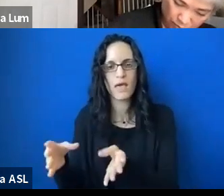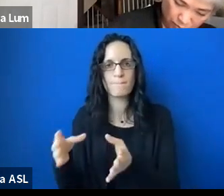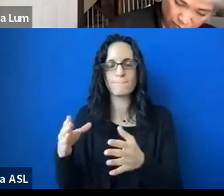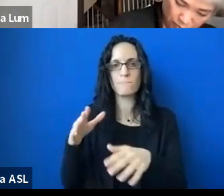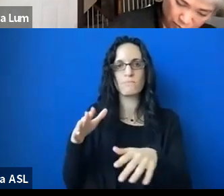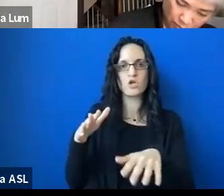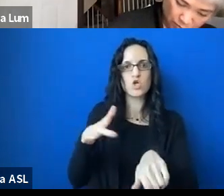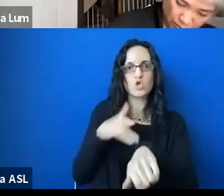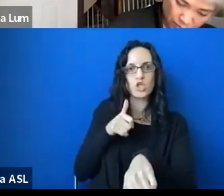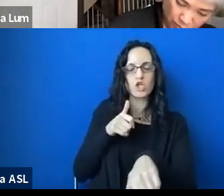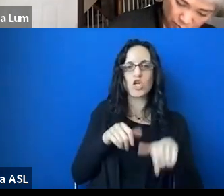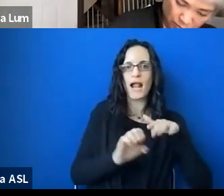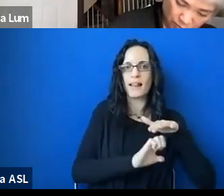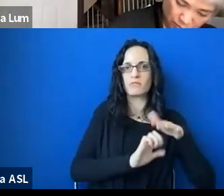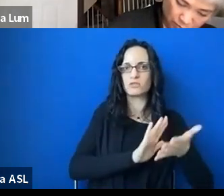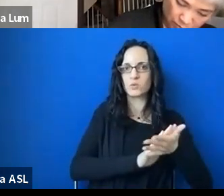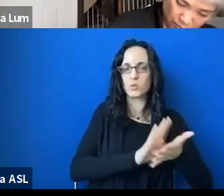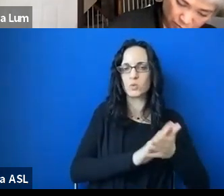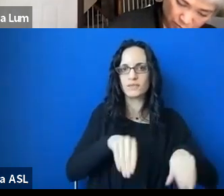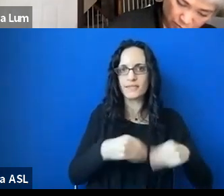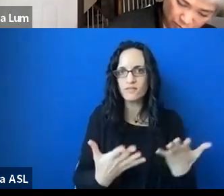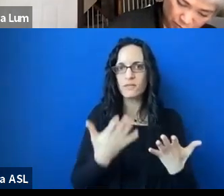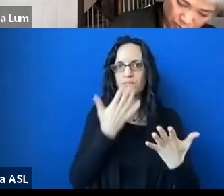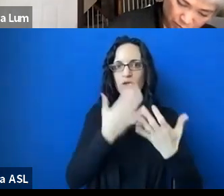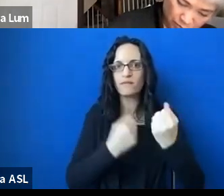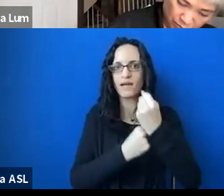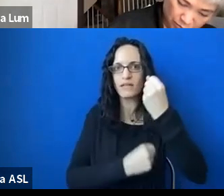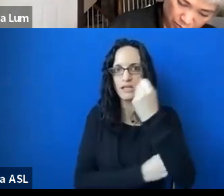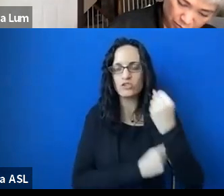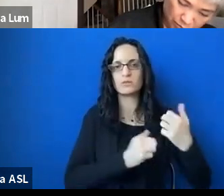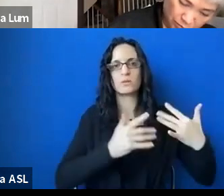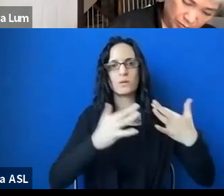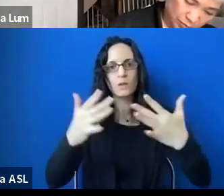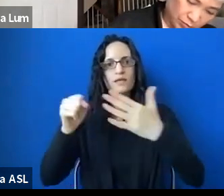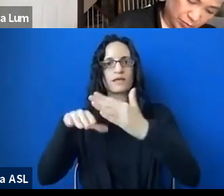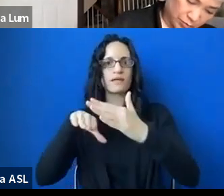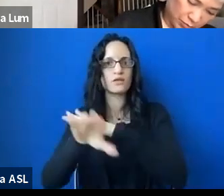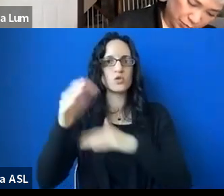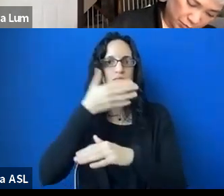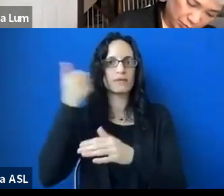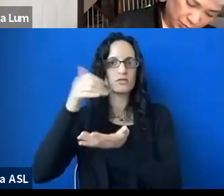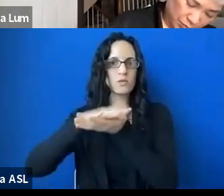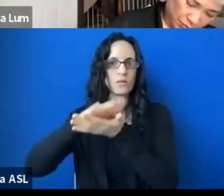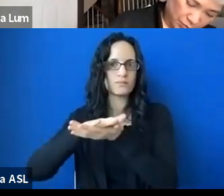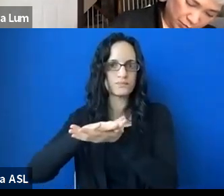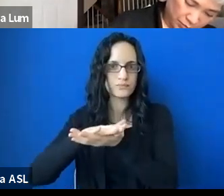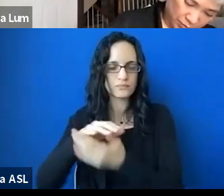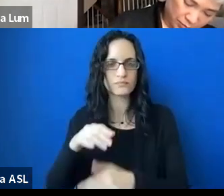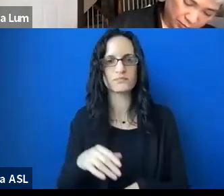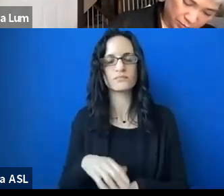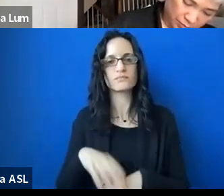to get them good foundation to get into the better schools. So